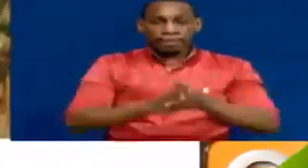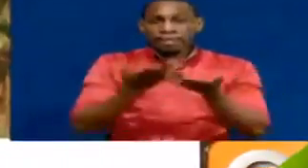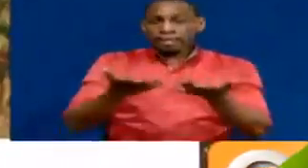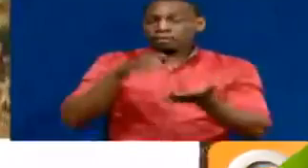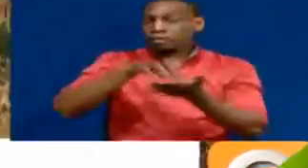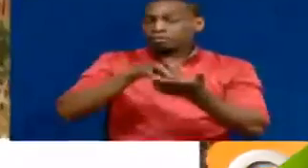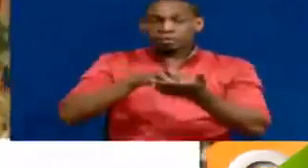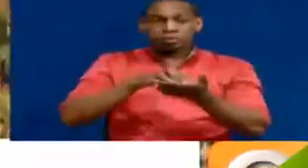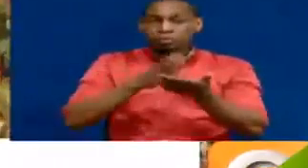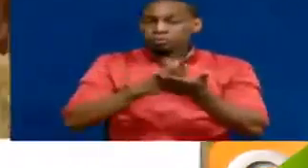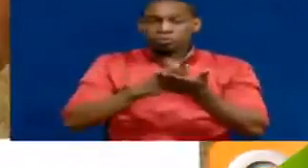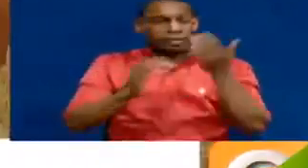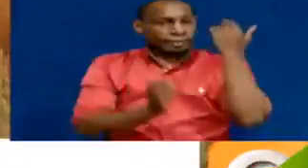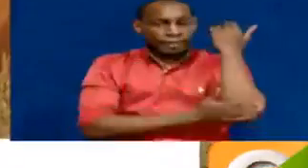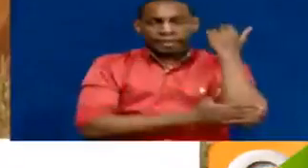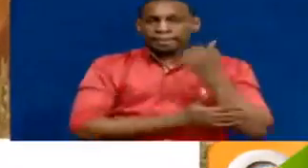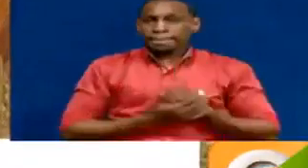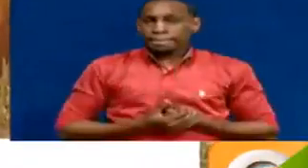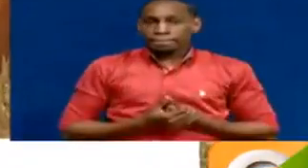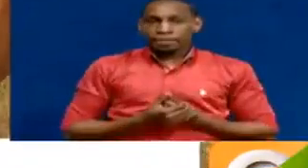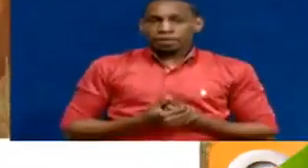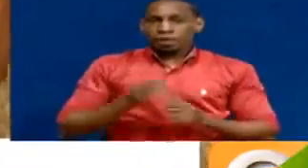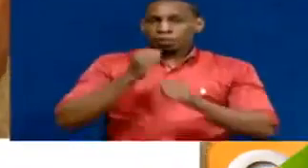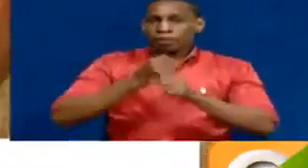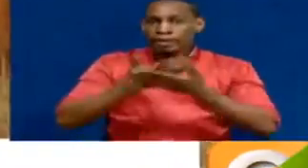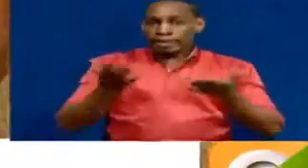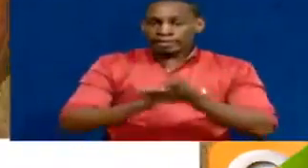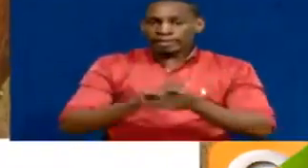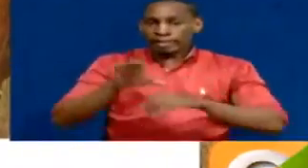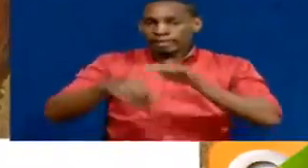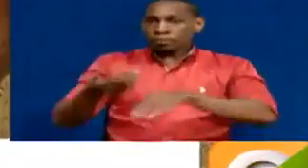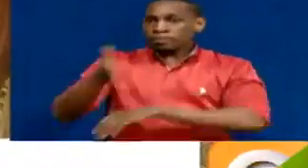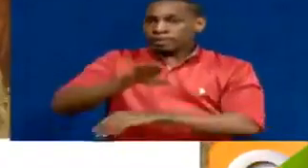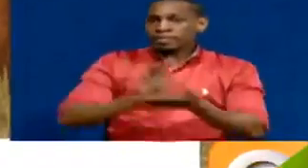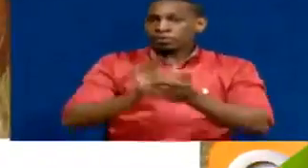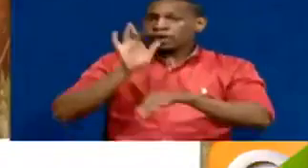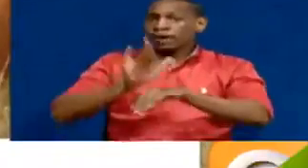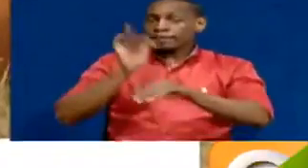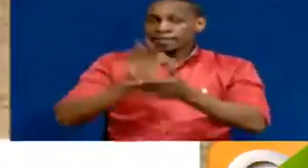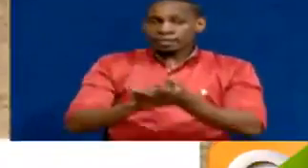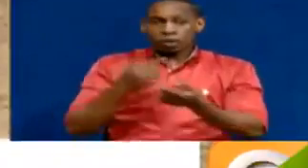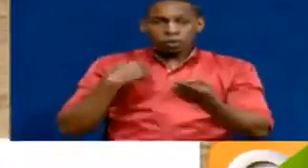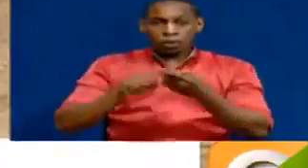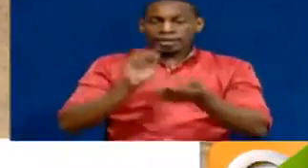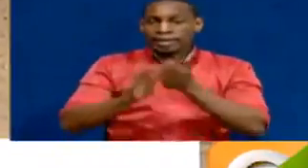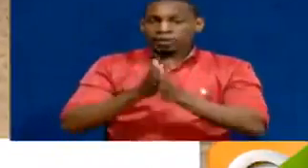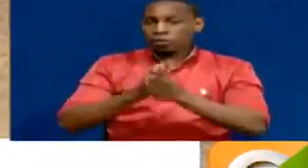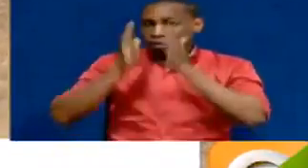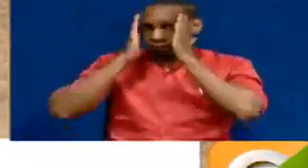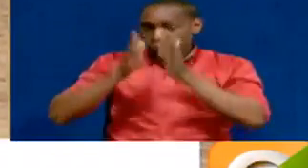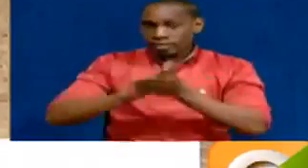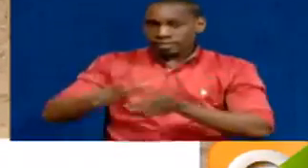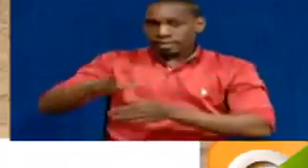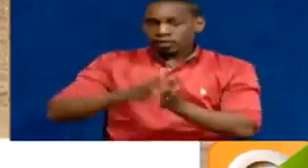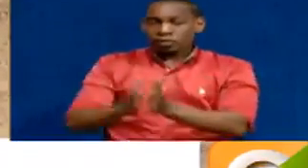things have gotten out of hand. And every effort to recover the animals have been hampered, either by a lack of commitment by